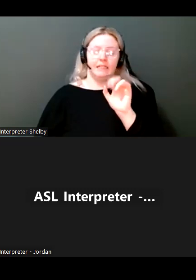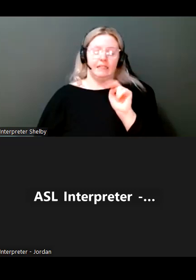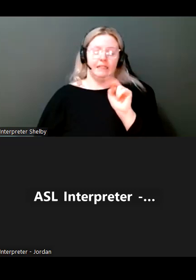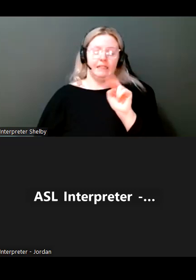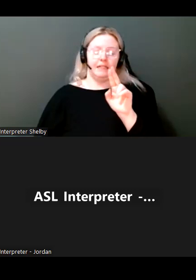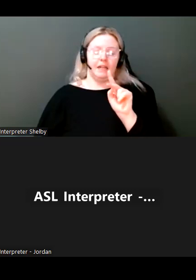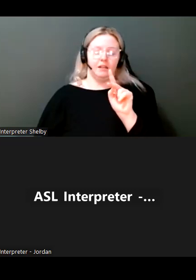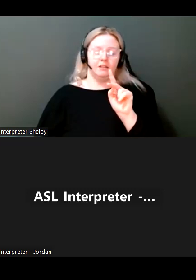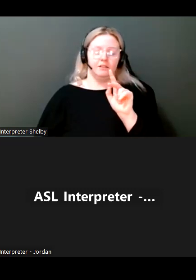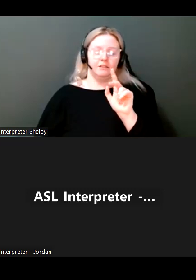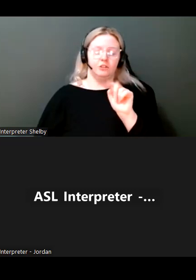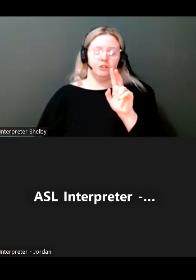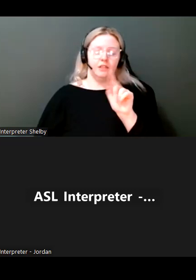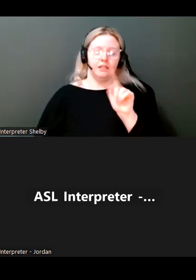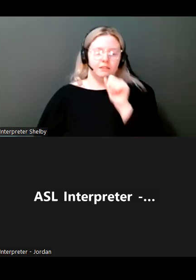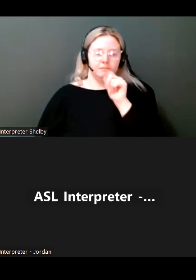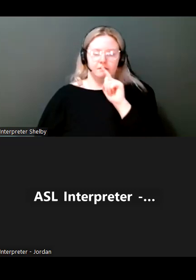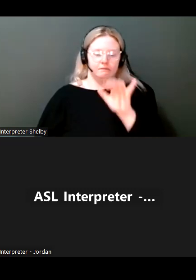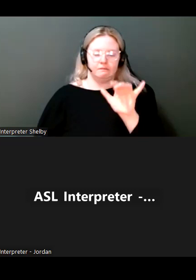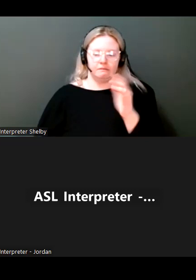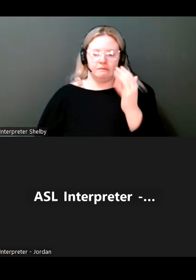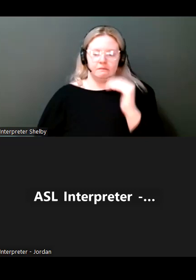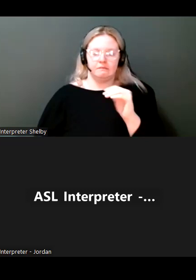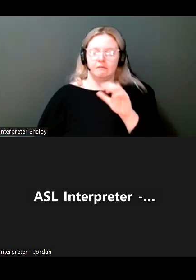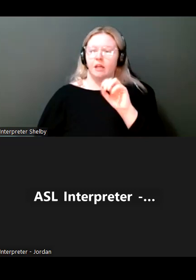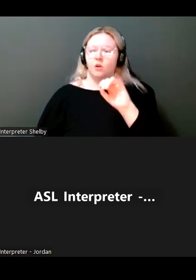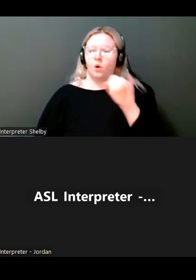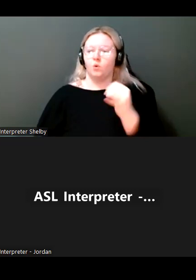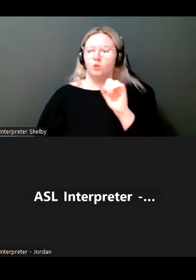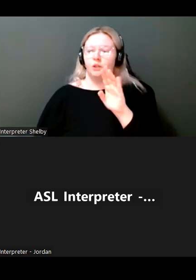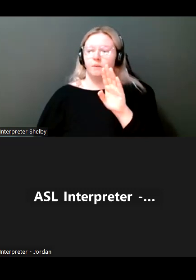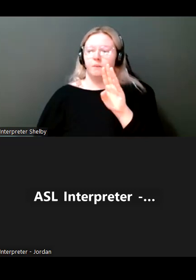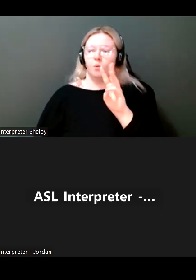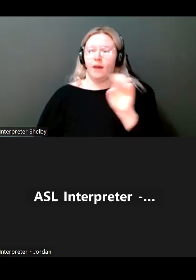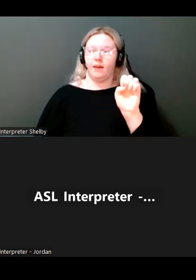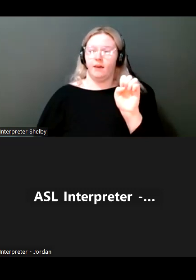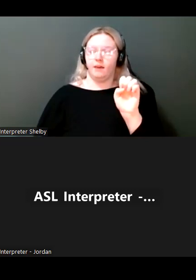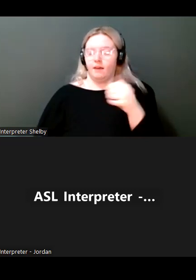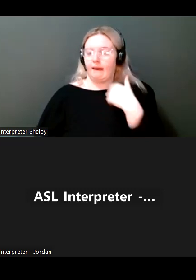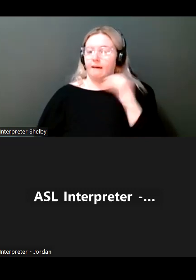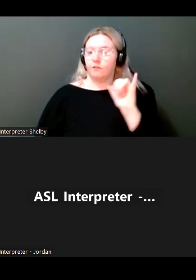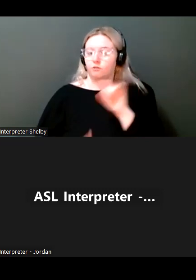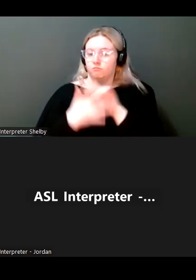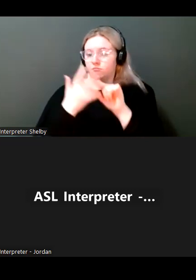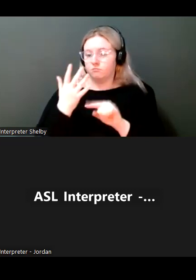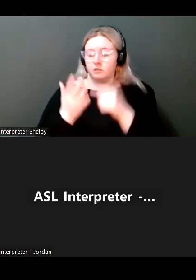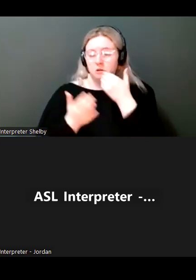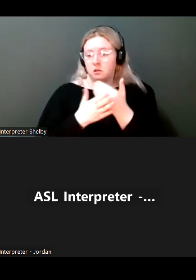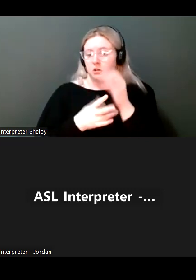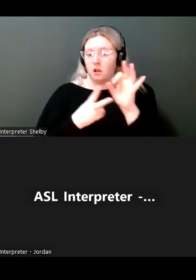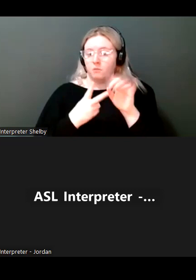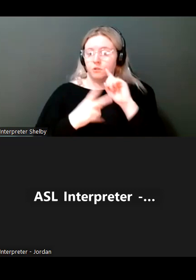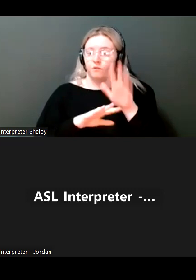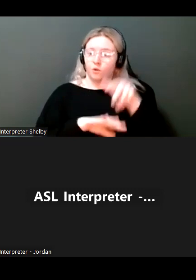Sorry if I said that incorrectly, and Ojibwe. So, that may be a great option for